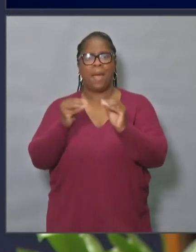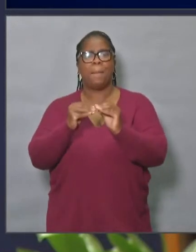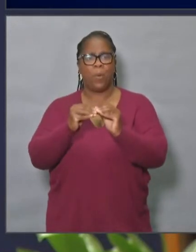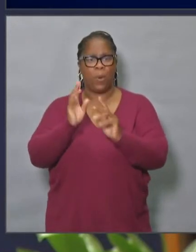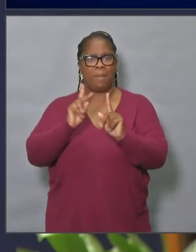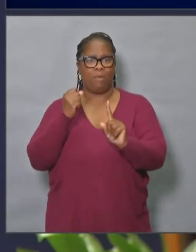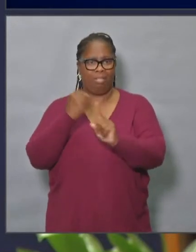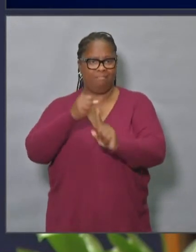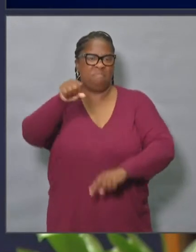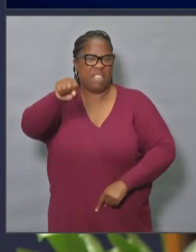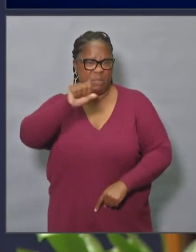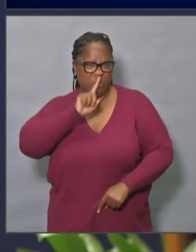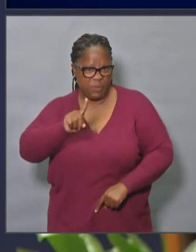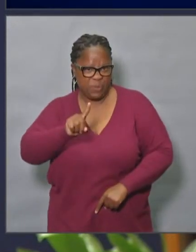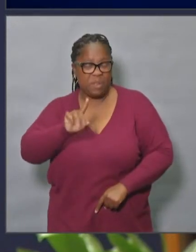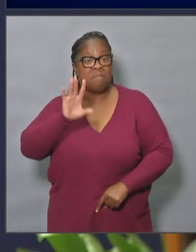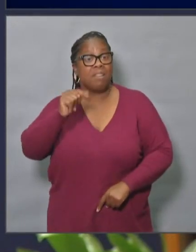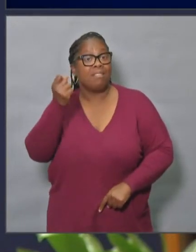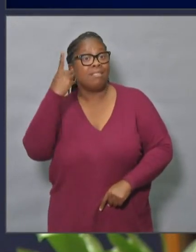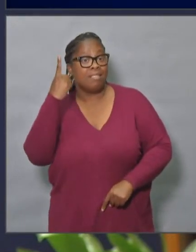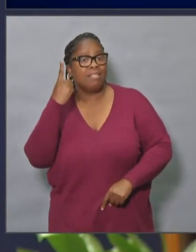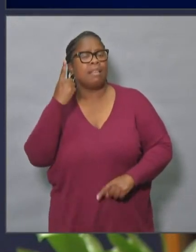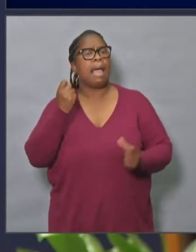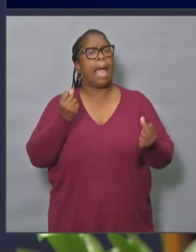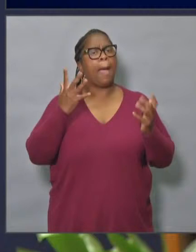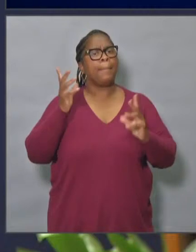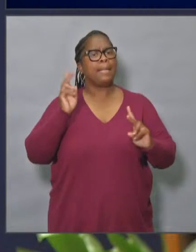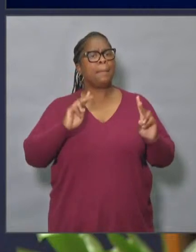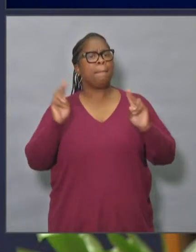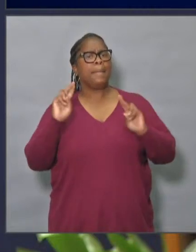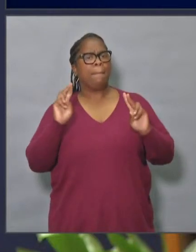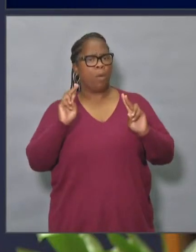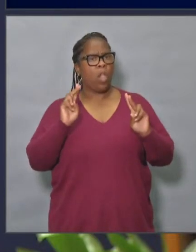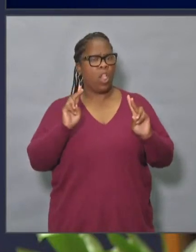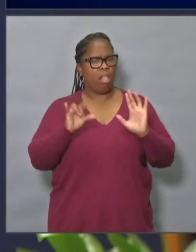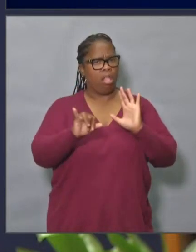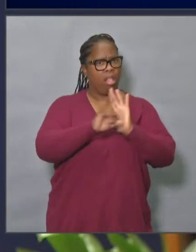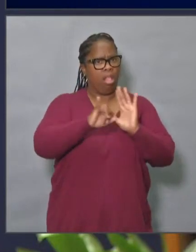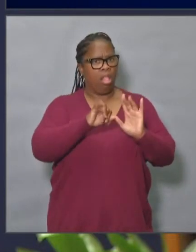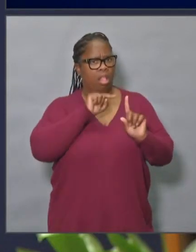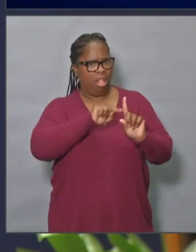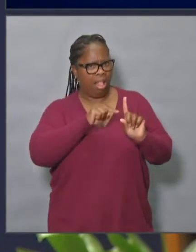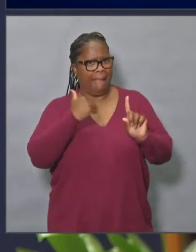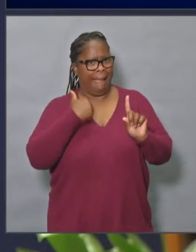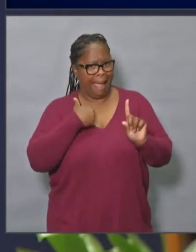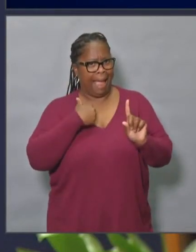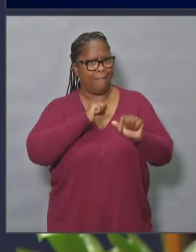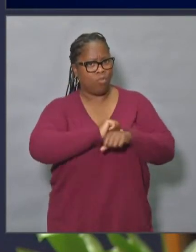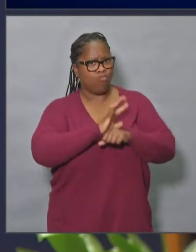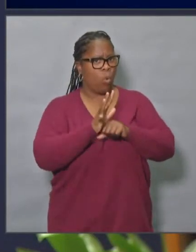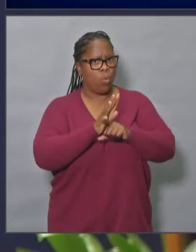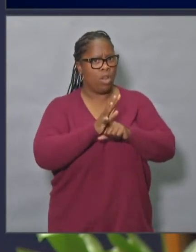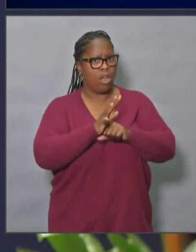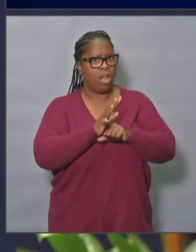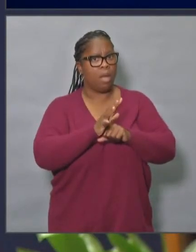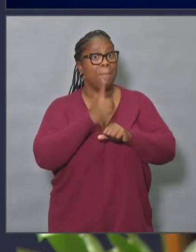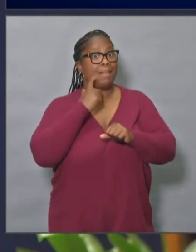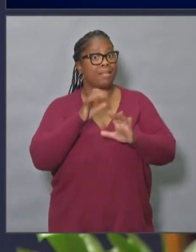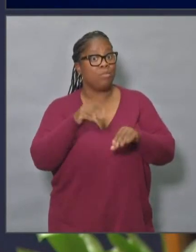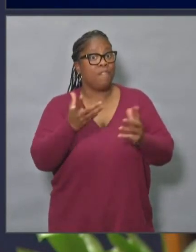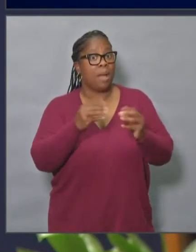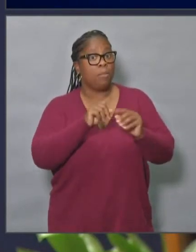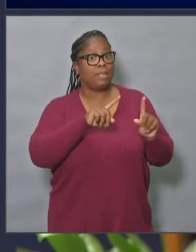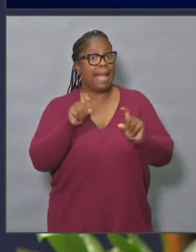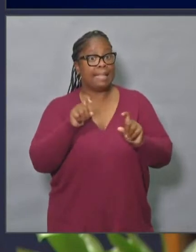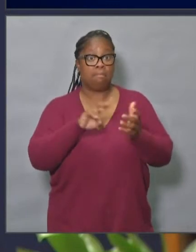in the number of cases that we identify because of testing expansion does not mean that the virus is not actually also